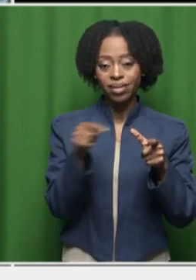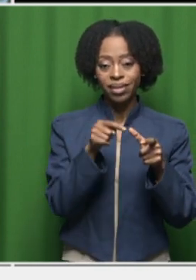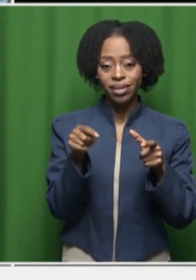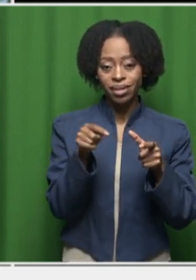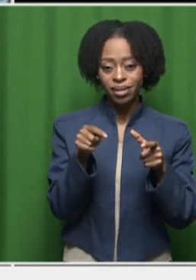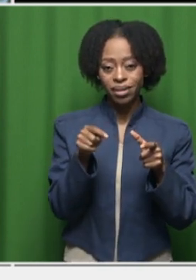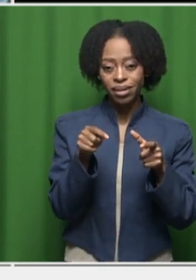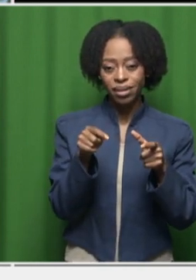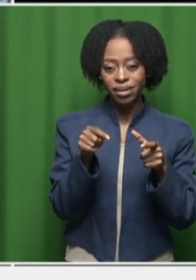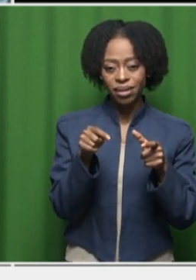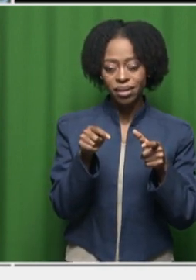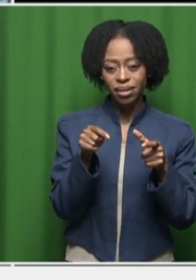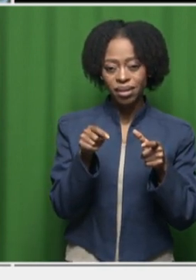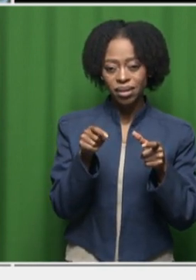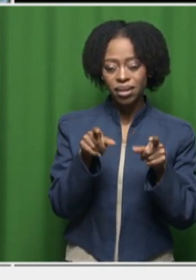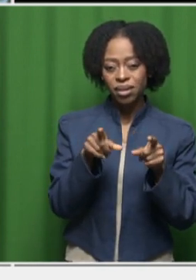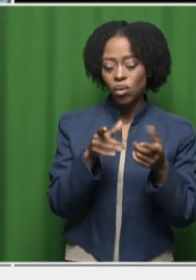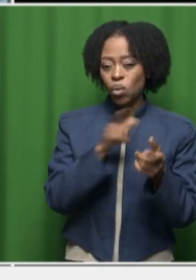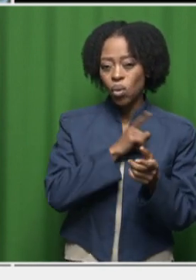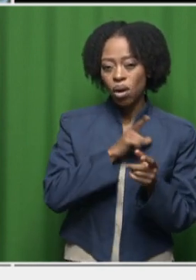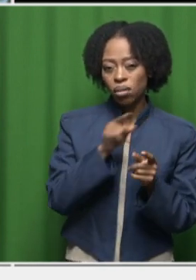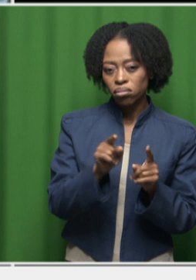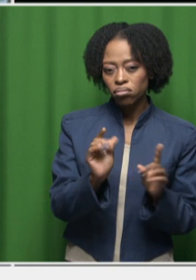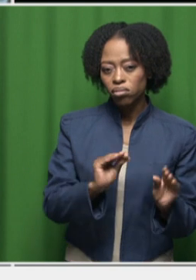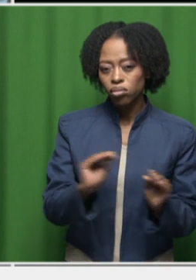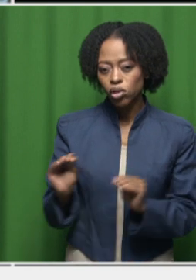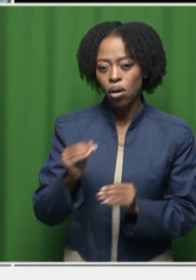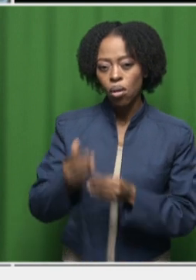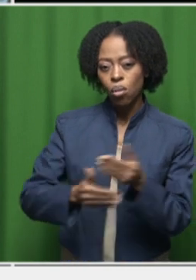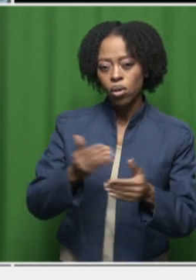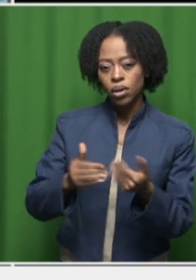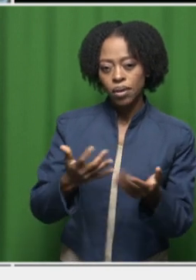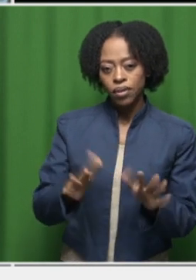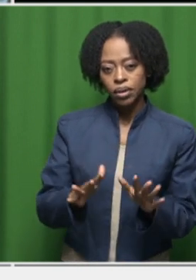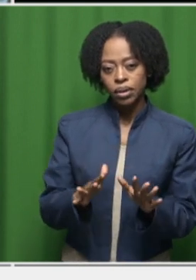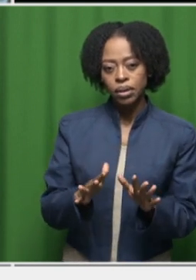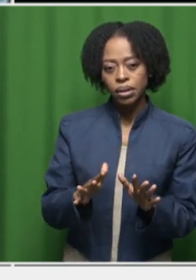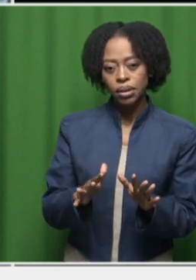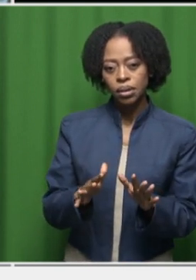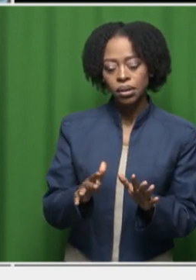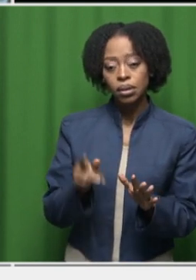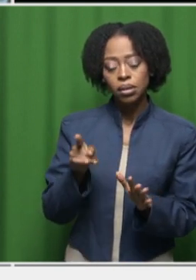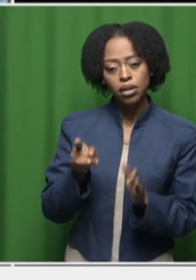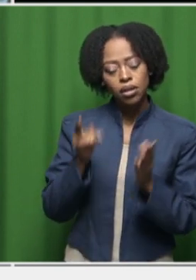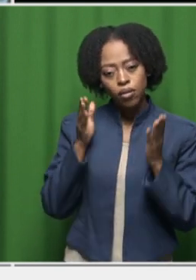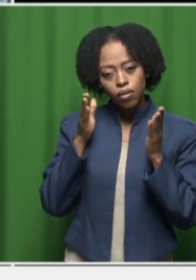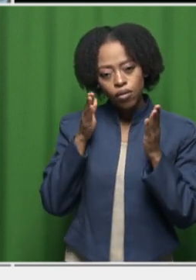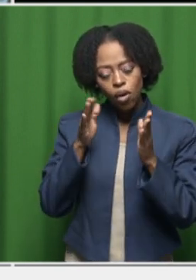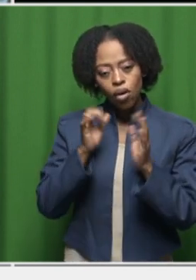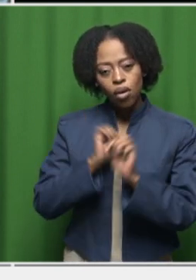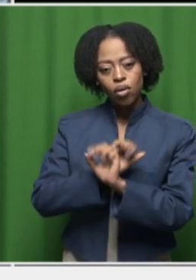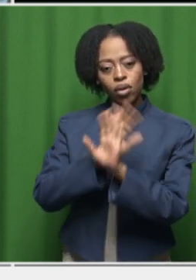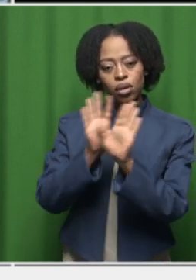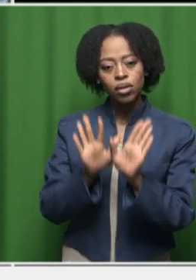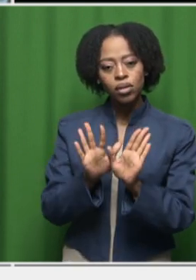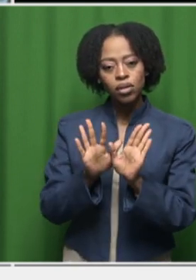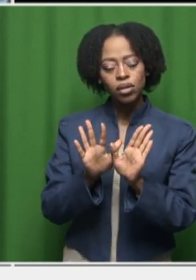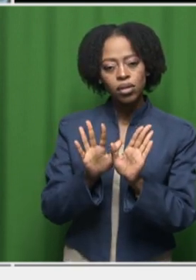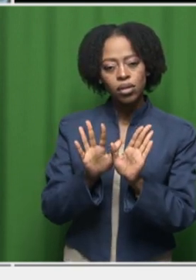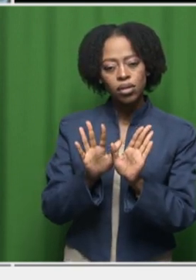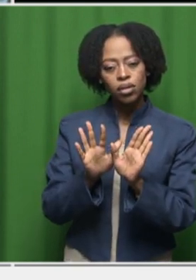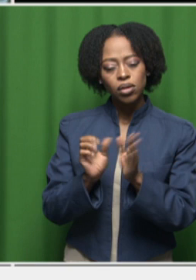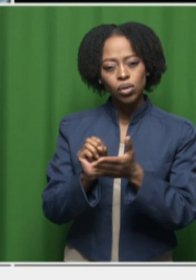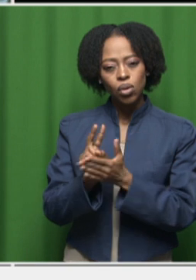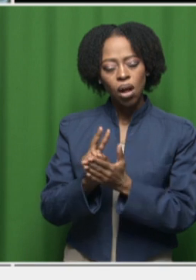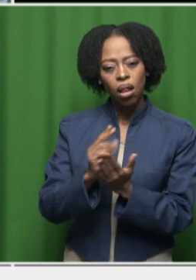National Assembly in delaying this process. I mean, the Broadcasting Act is clear that the 12